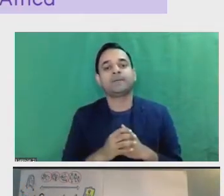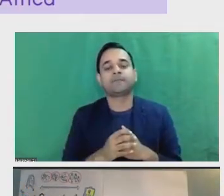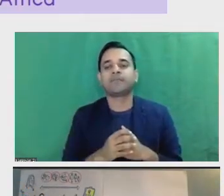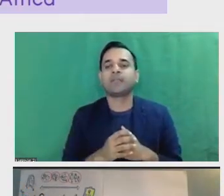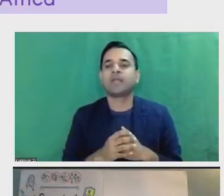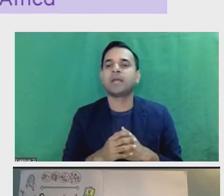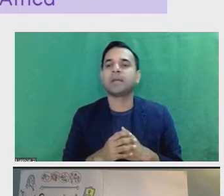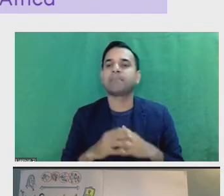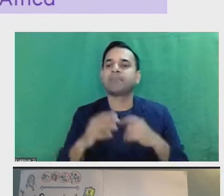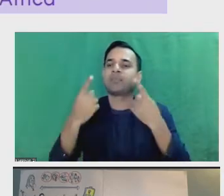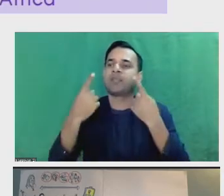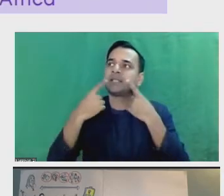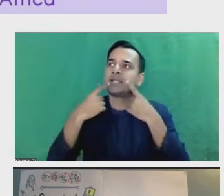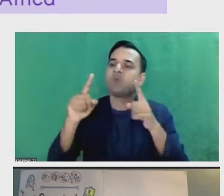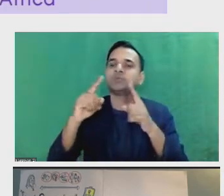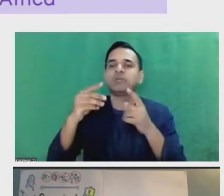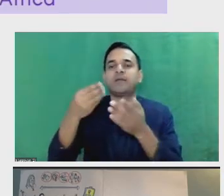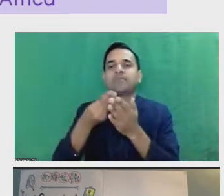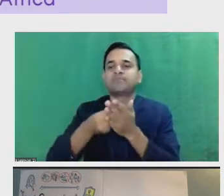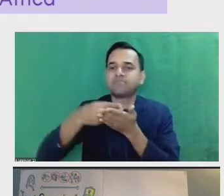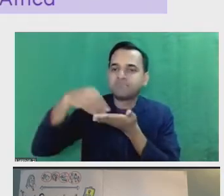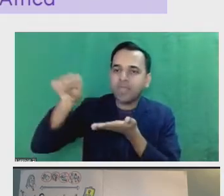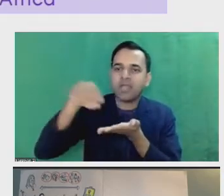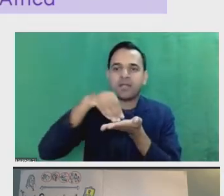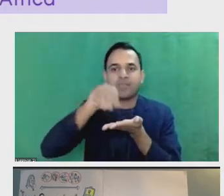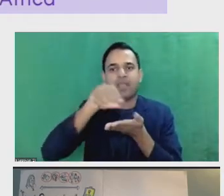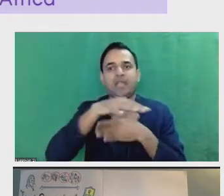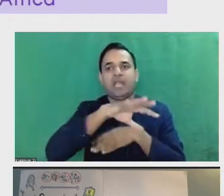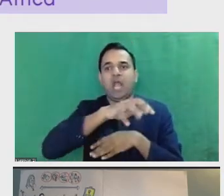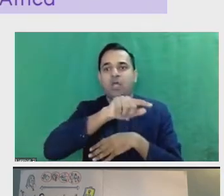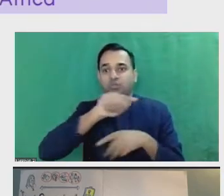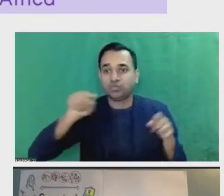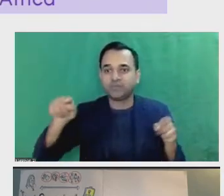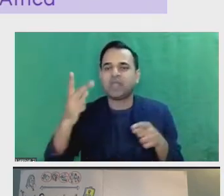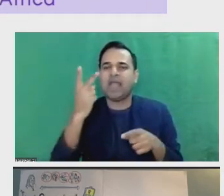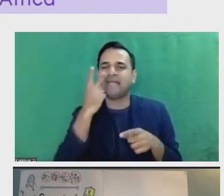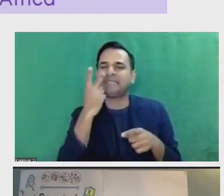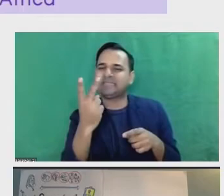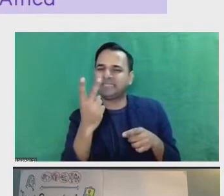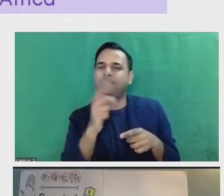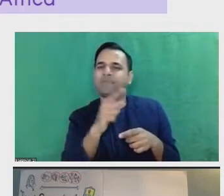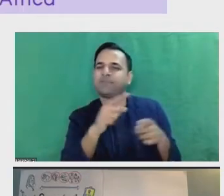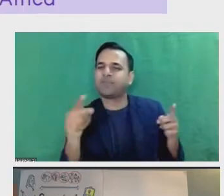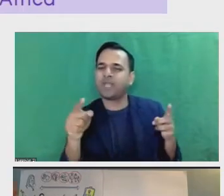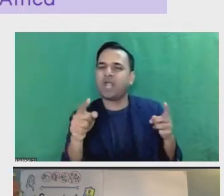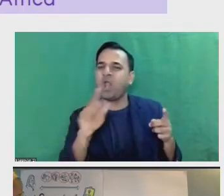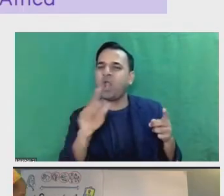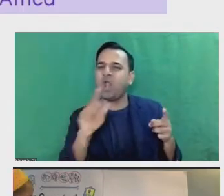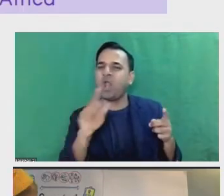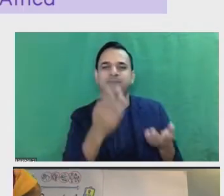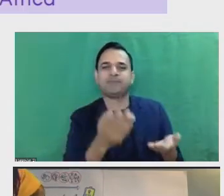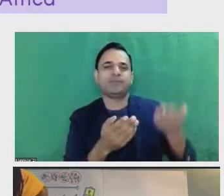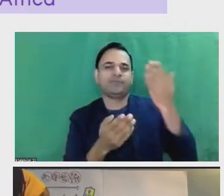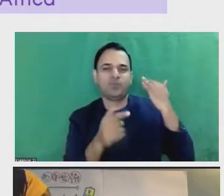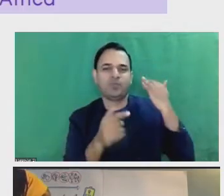that we've never seen before. So that is one part. The second part is what happened with those resources? Where will they go? Who's going to be